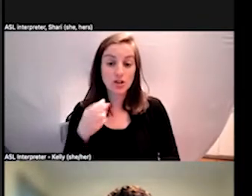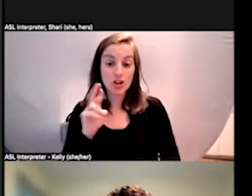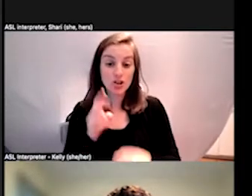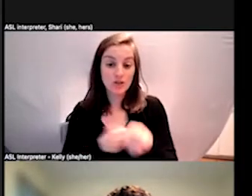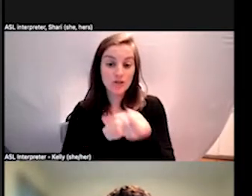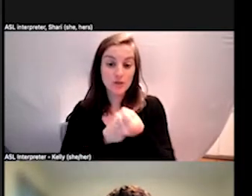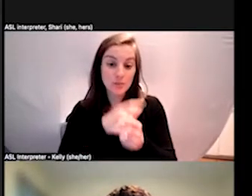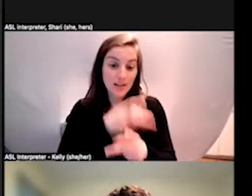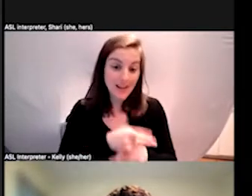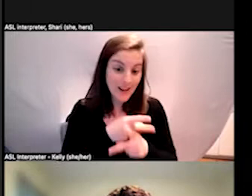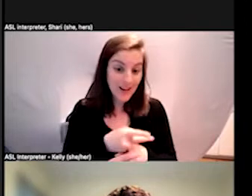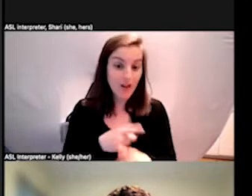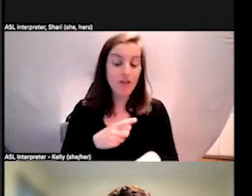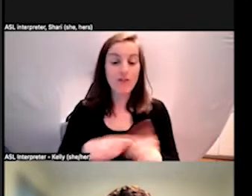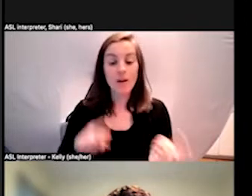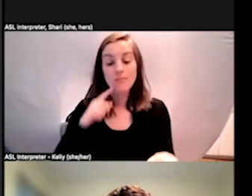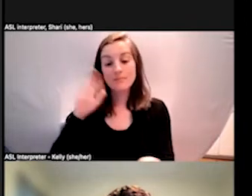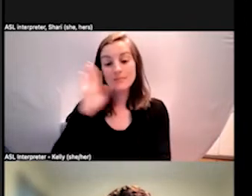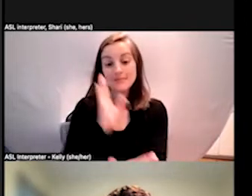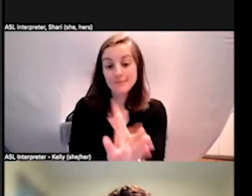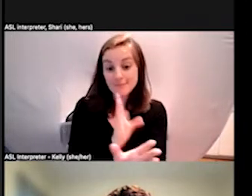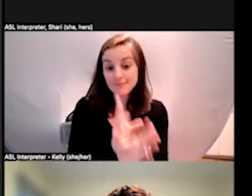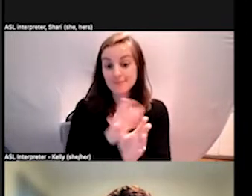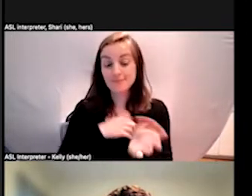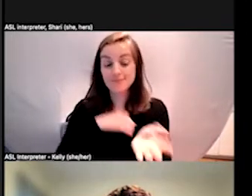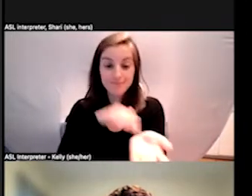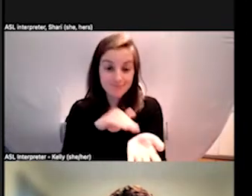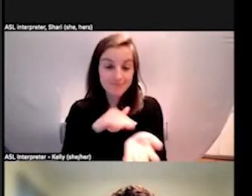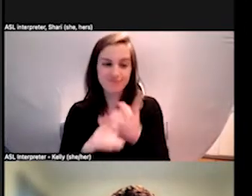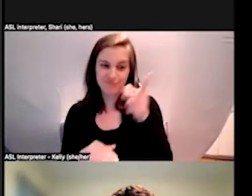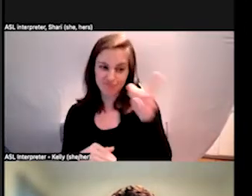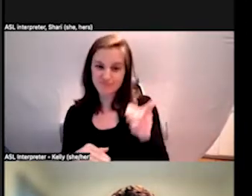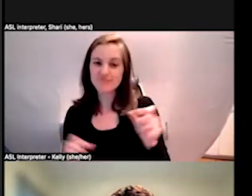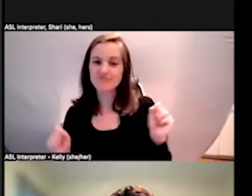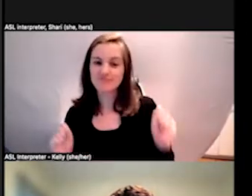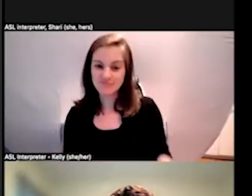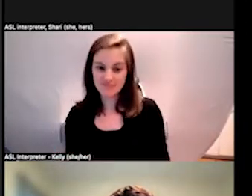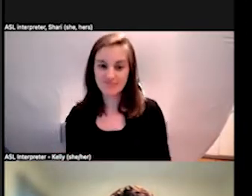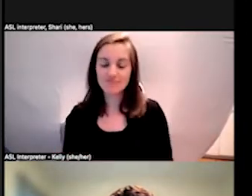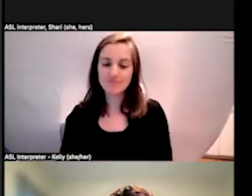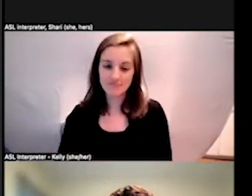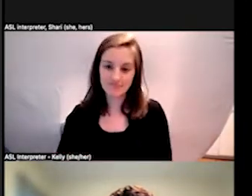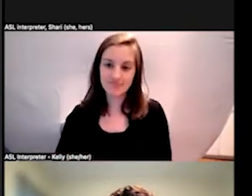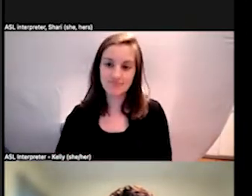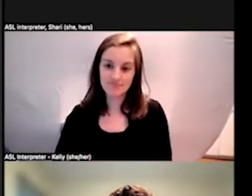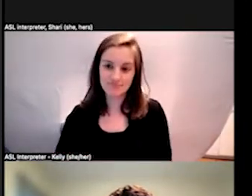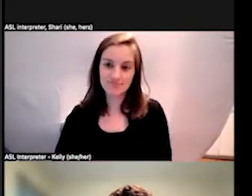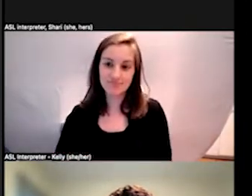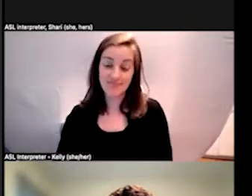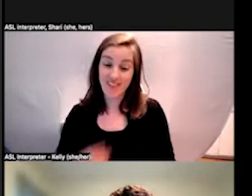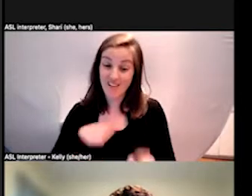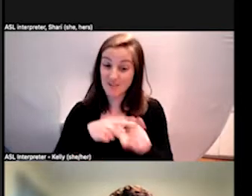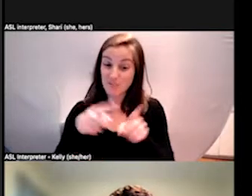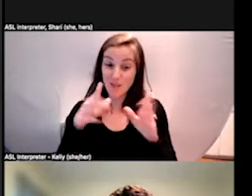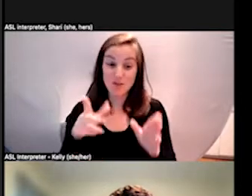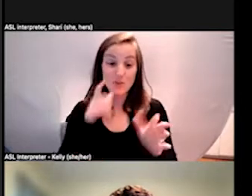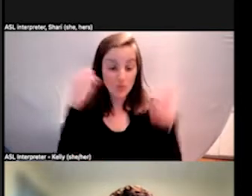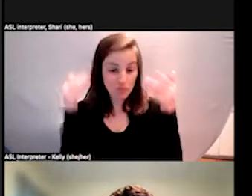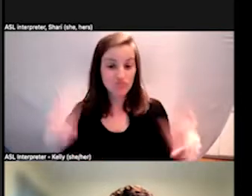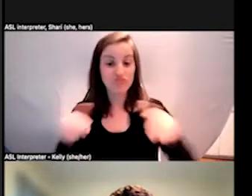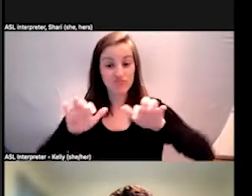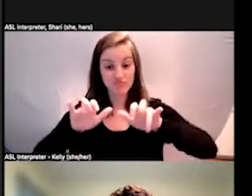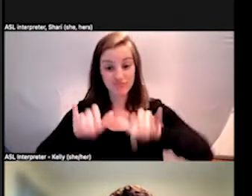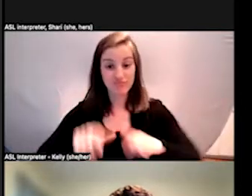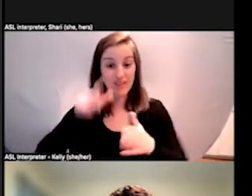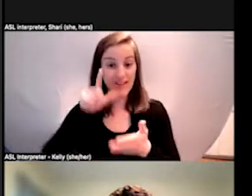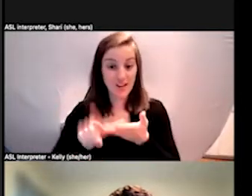or a psychiatrist. They have specialists who specifically write letters. And